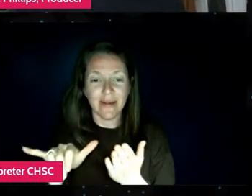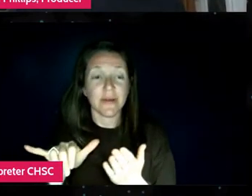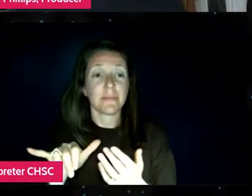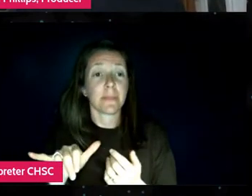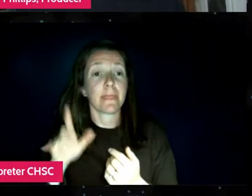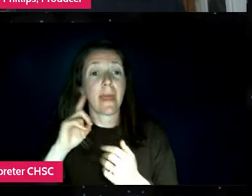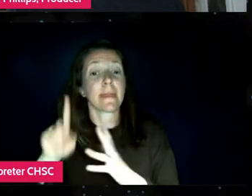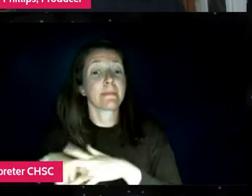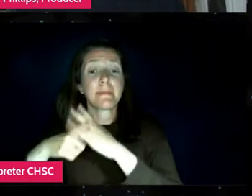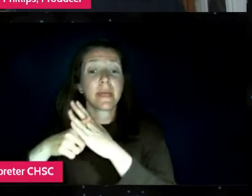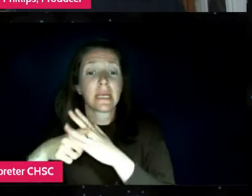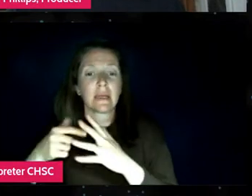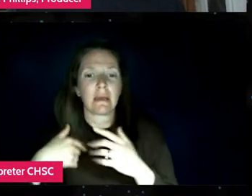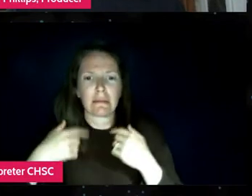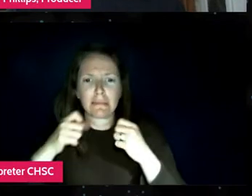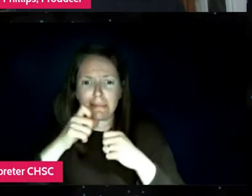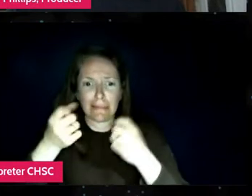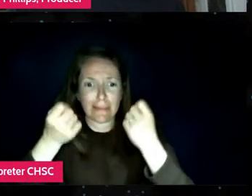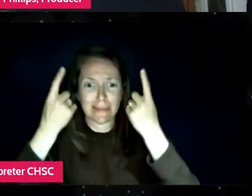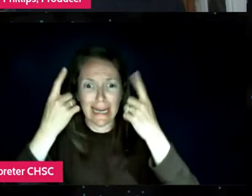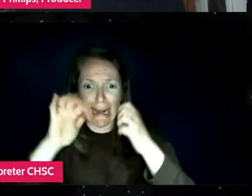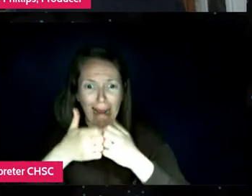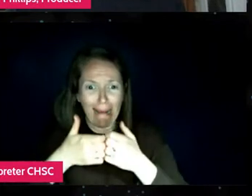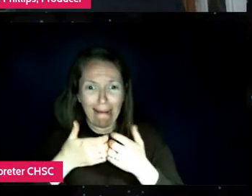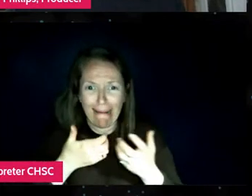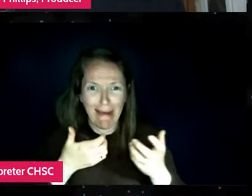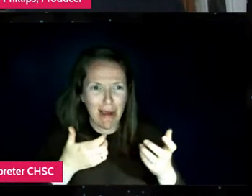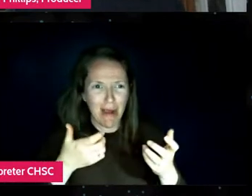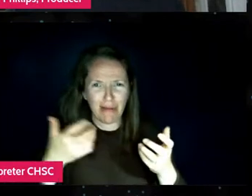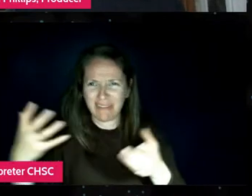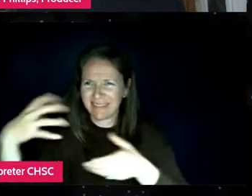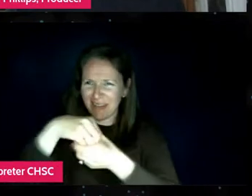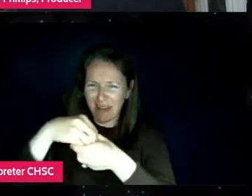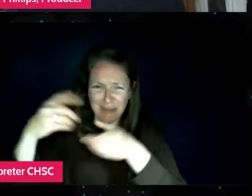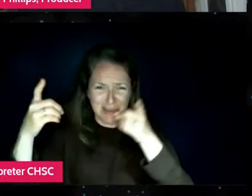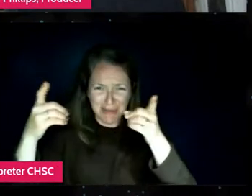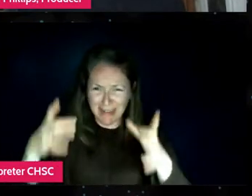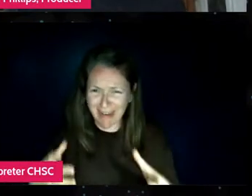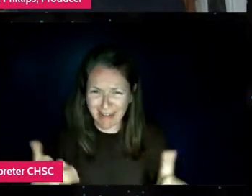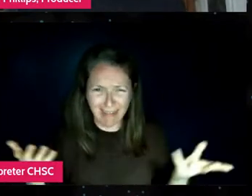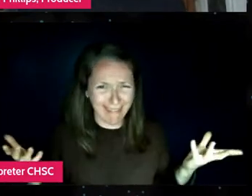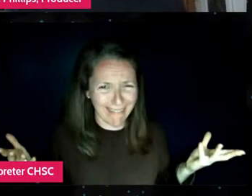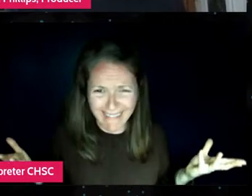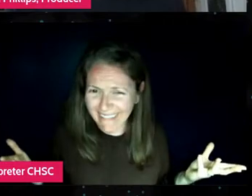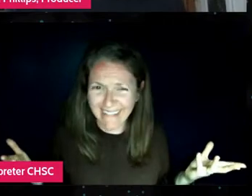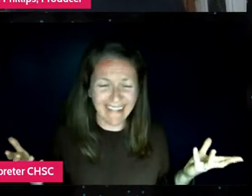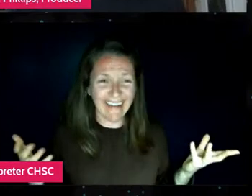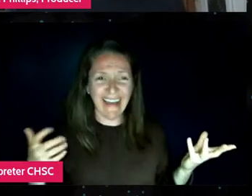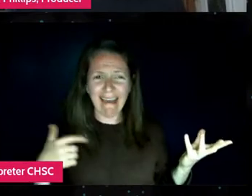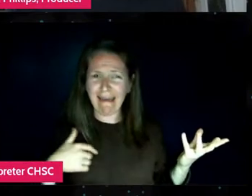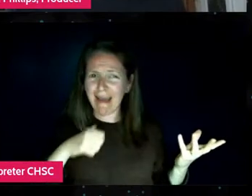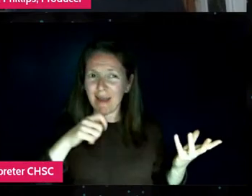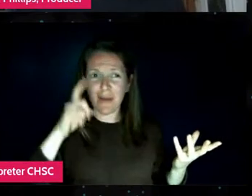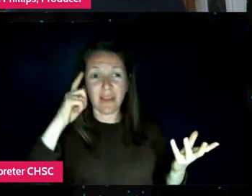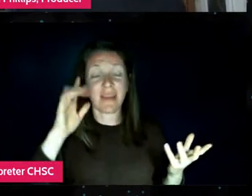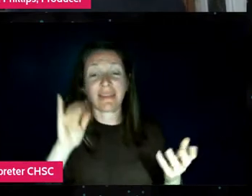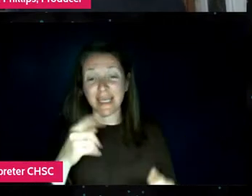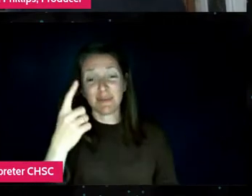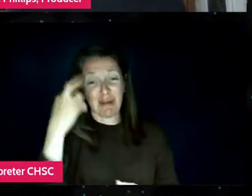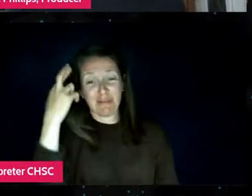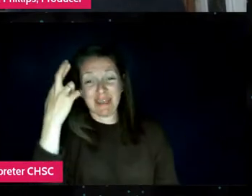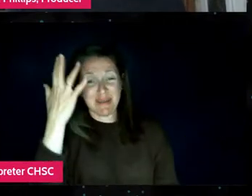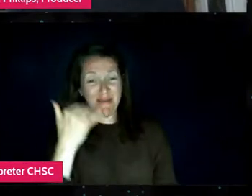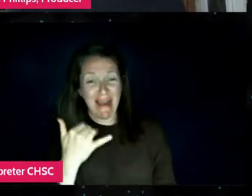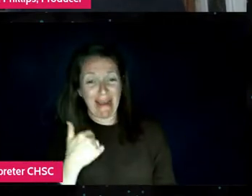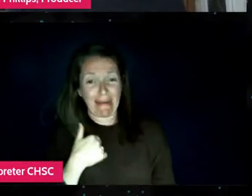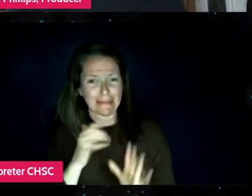At the beginning, I didn't understand how we were going to incorporate these directors. Like, honestly, I was like, I don't think that's one of the reasons why I